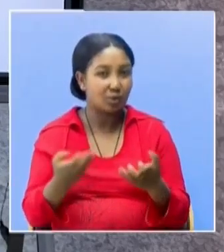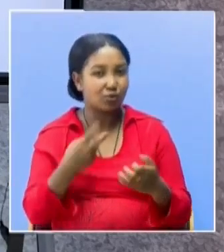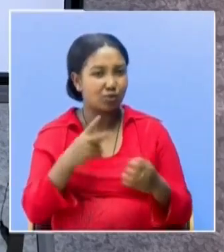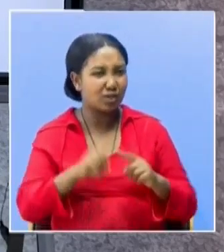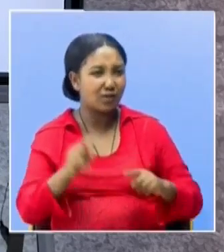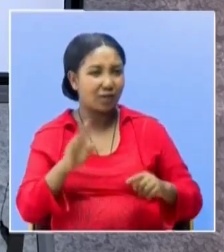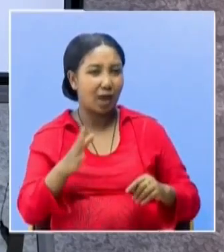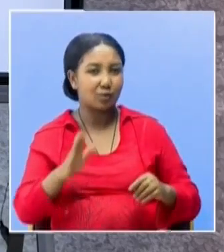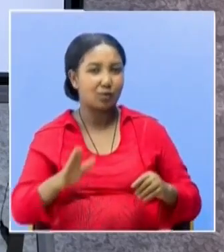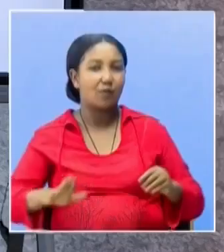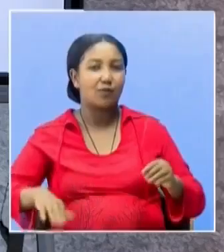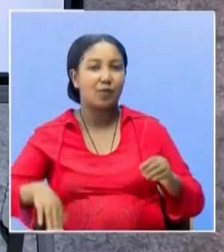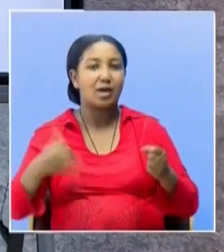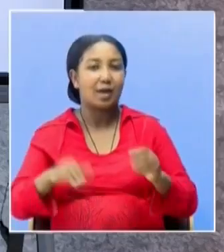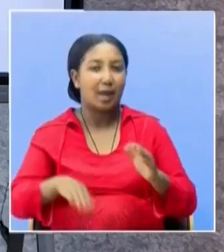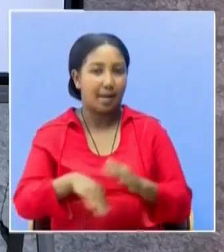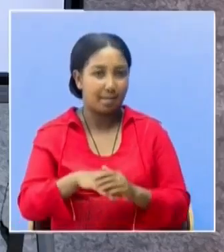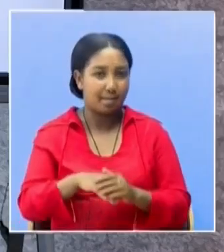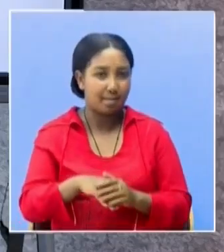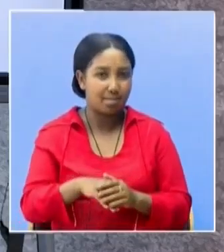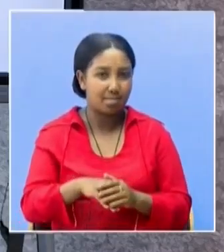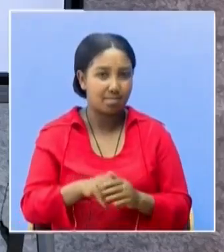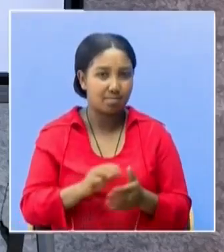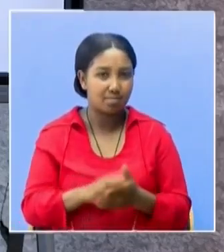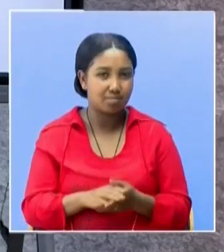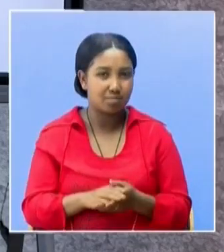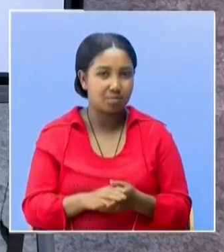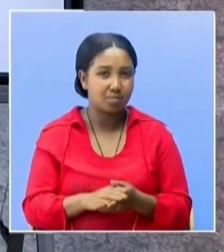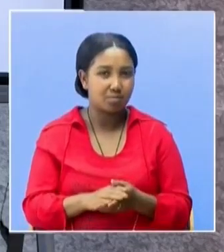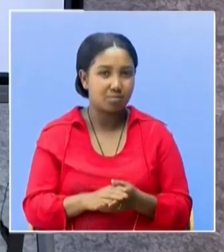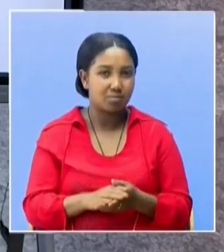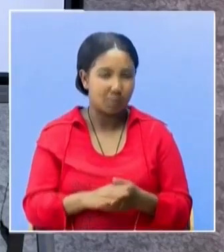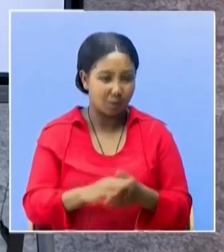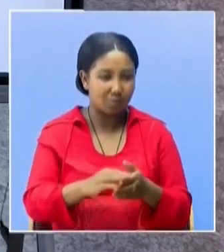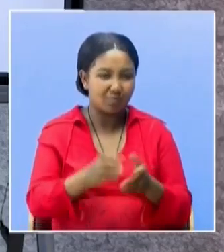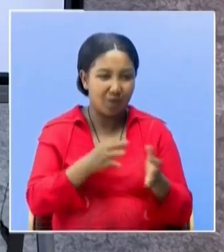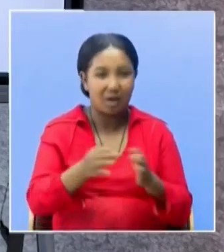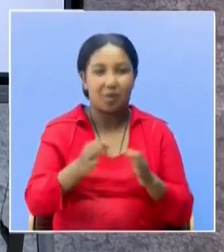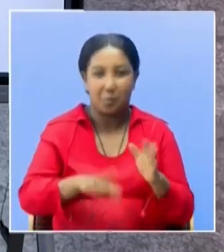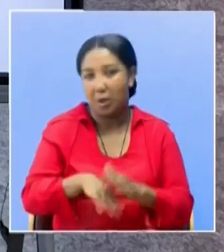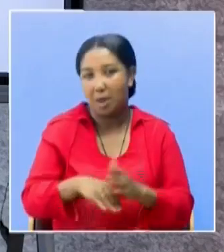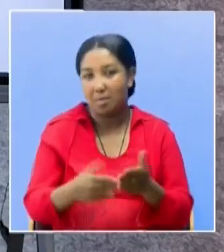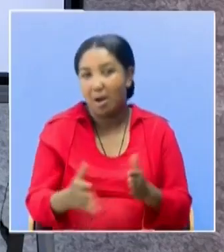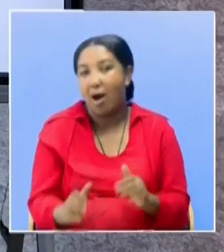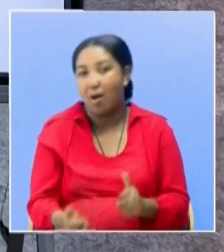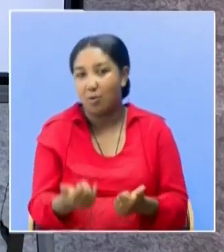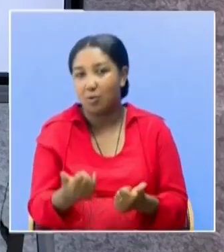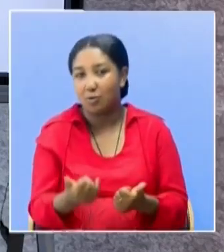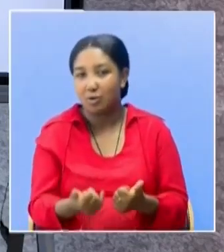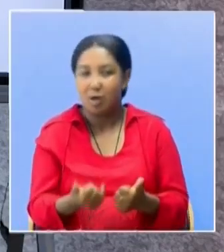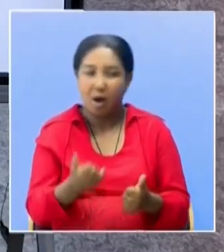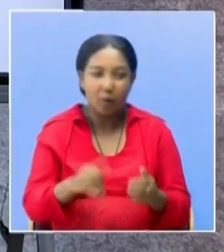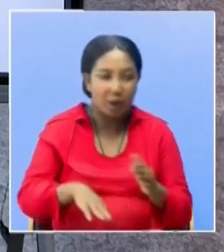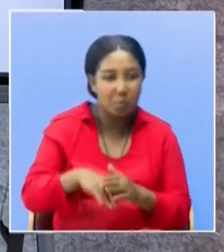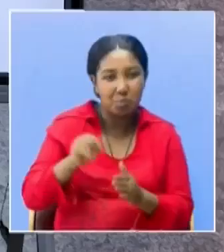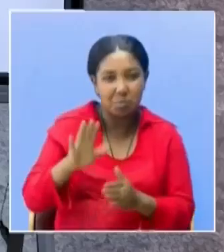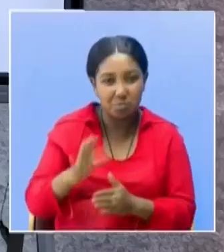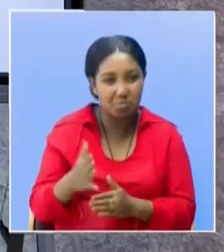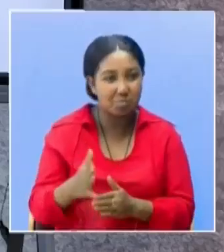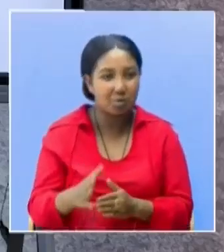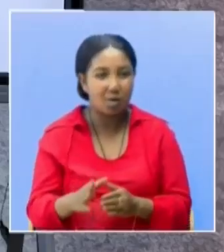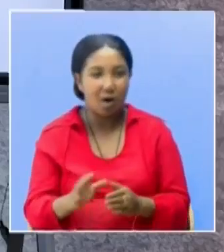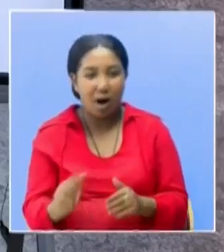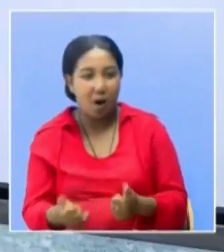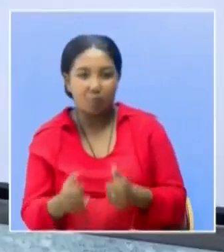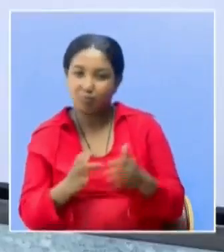different kinds of games, the games. You are going to narrate about that game, how you are playing, how you are